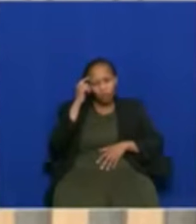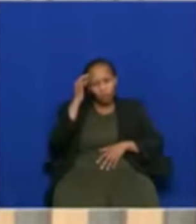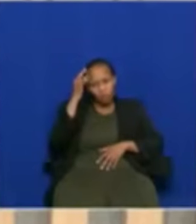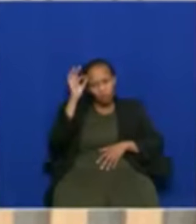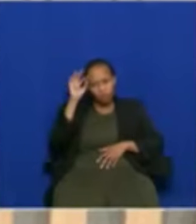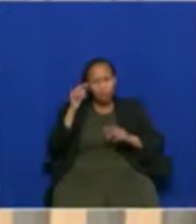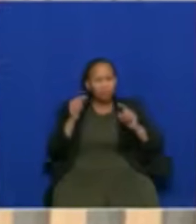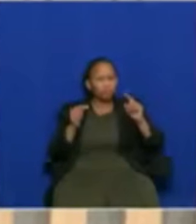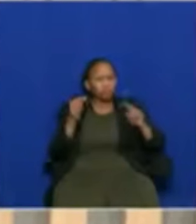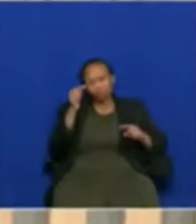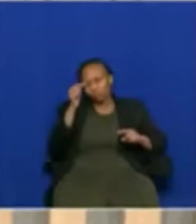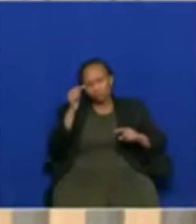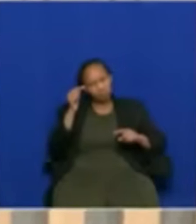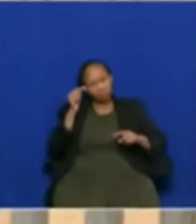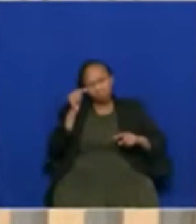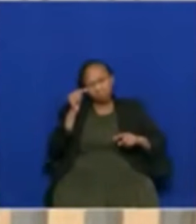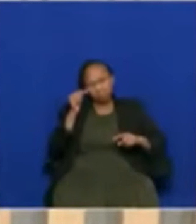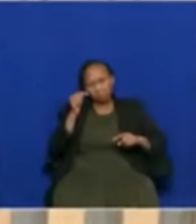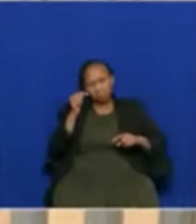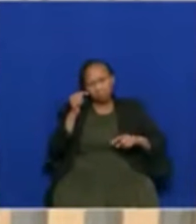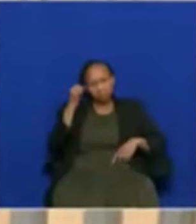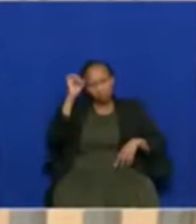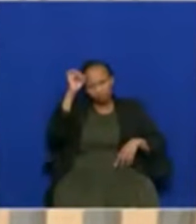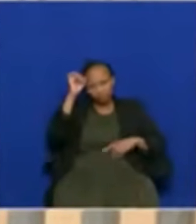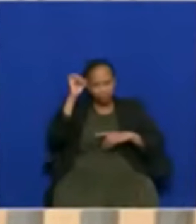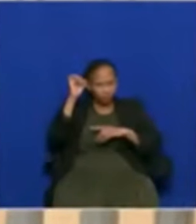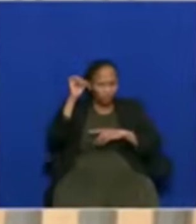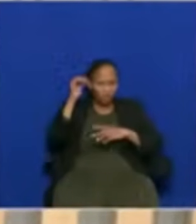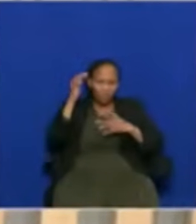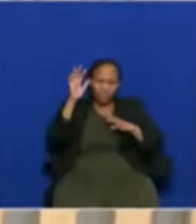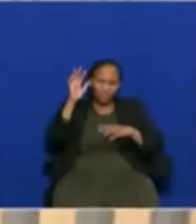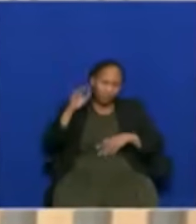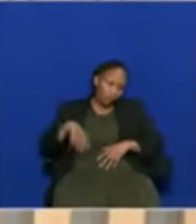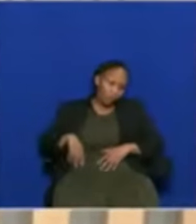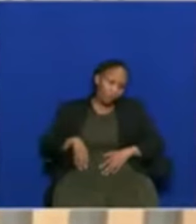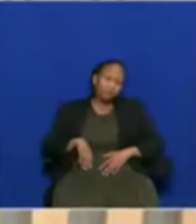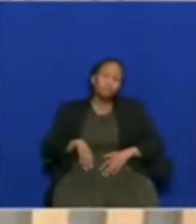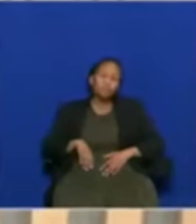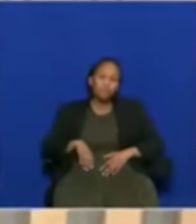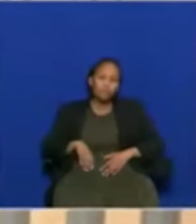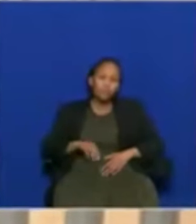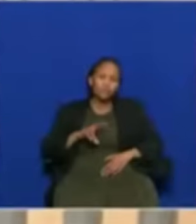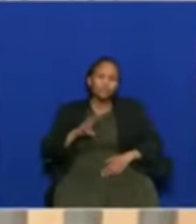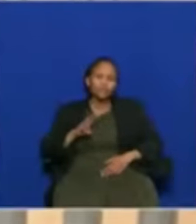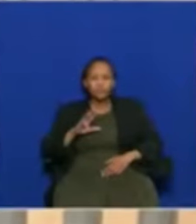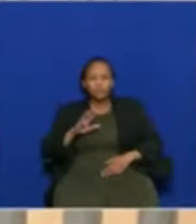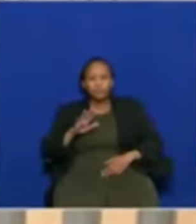recall. So if we turn to 2951,